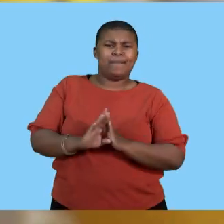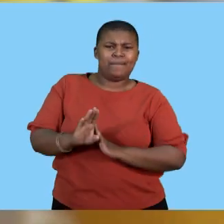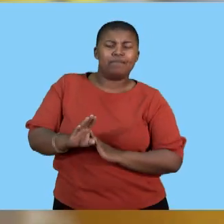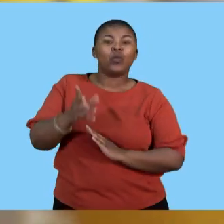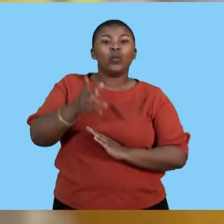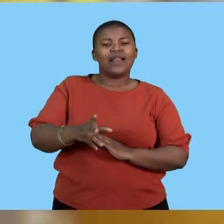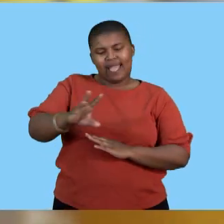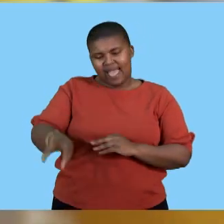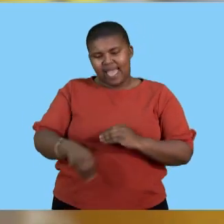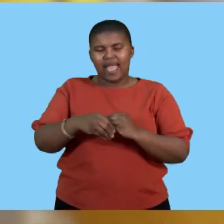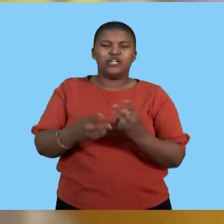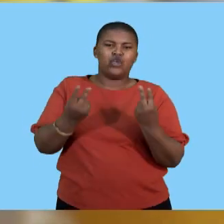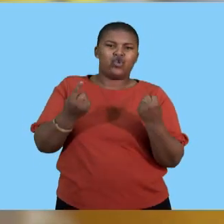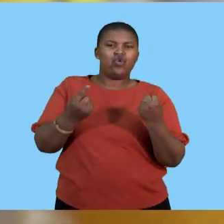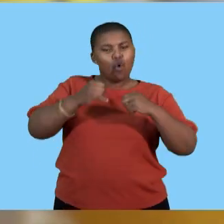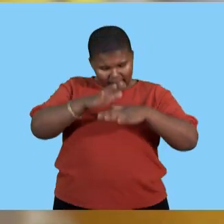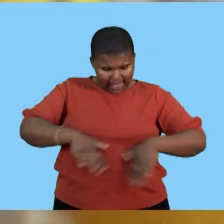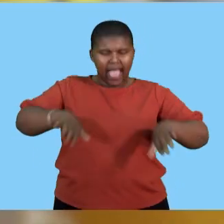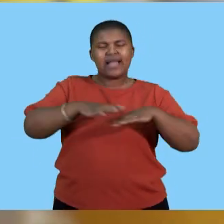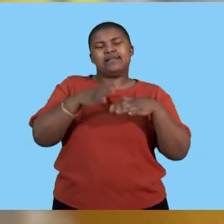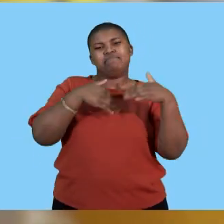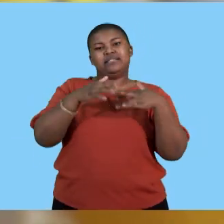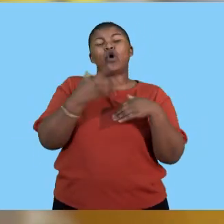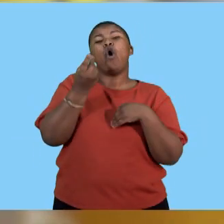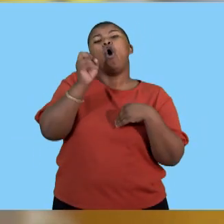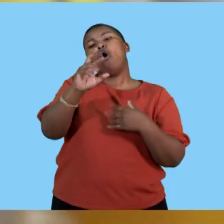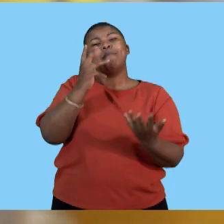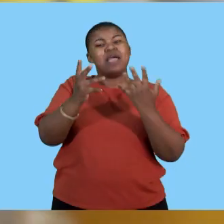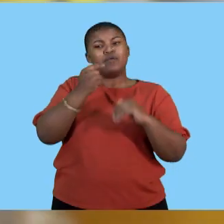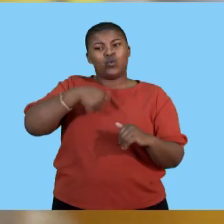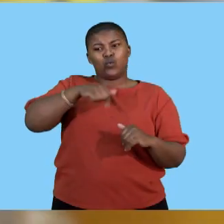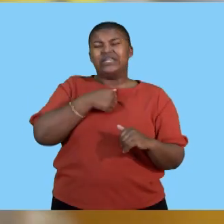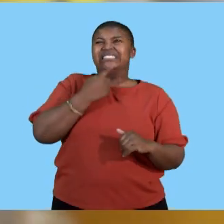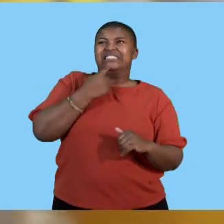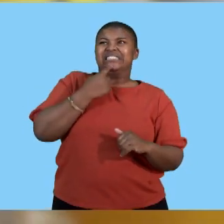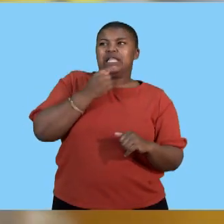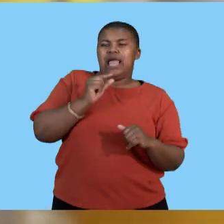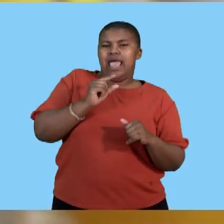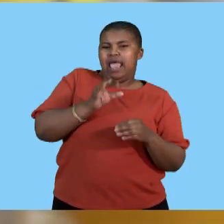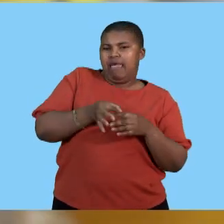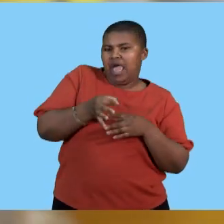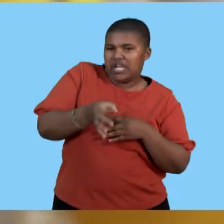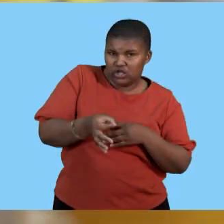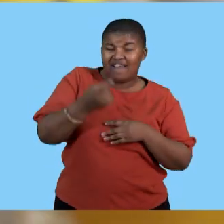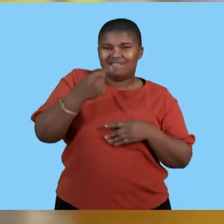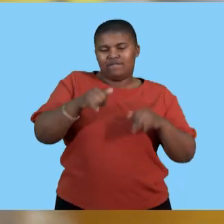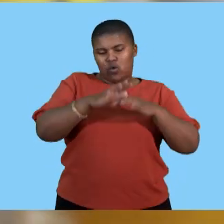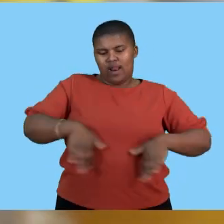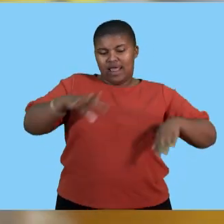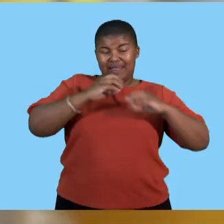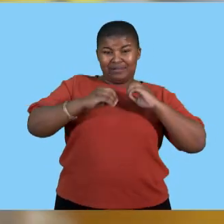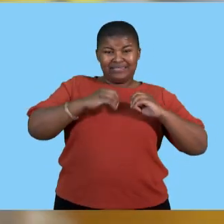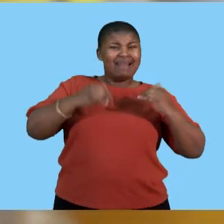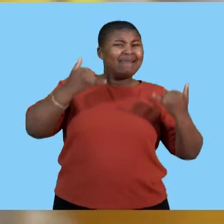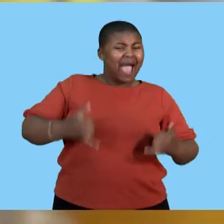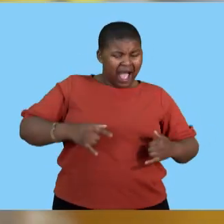new land and buildings or when we make an extension to the land and buildings. But repairs to